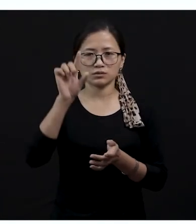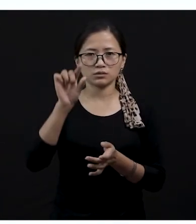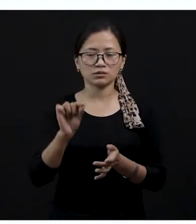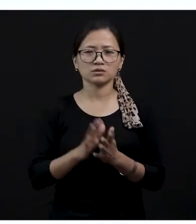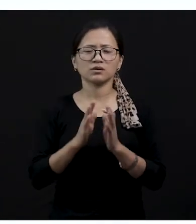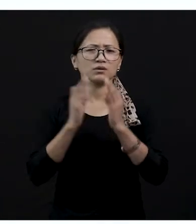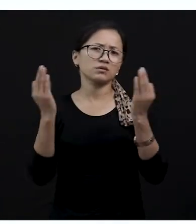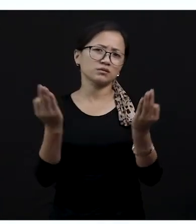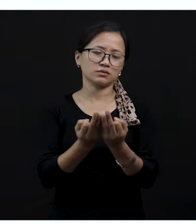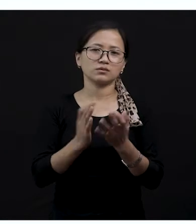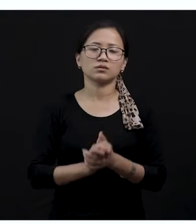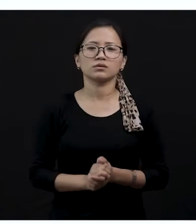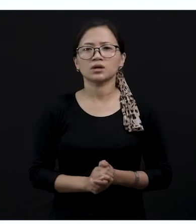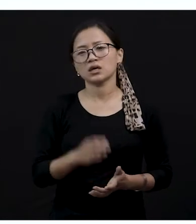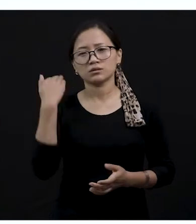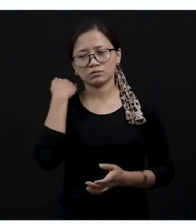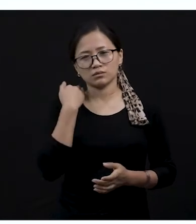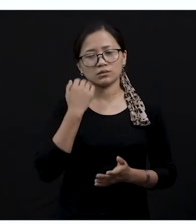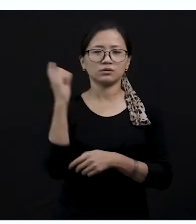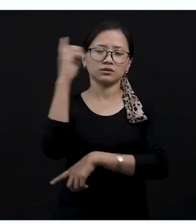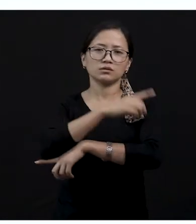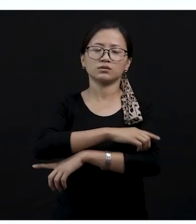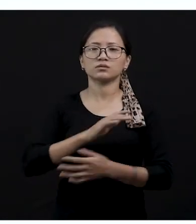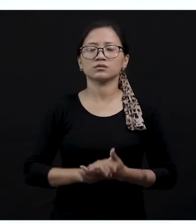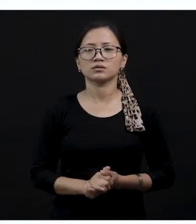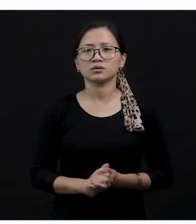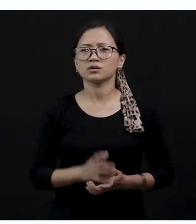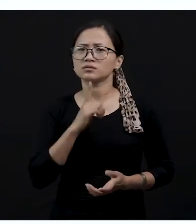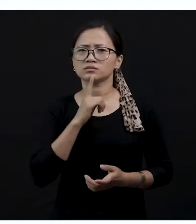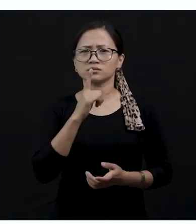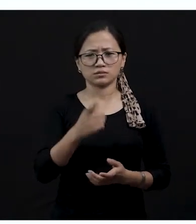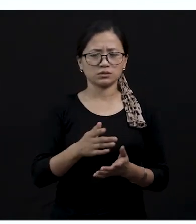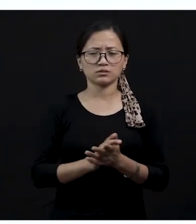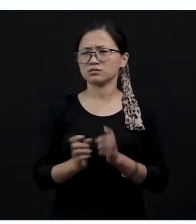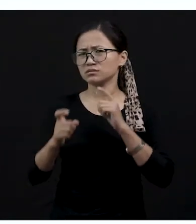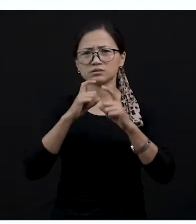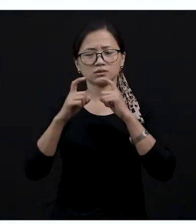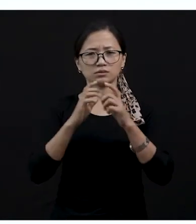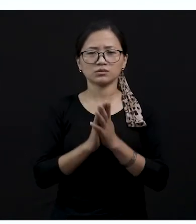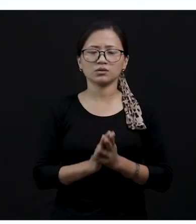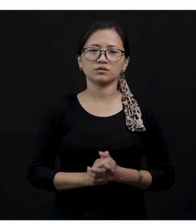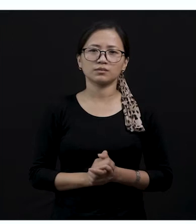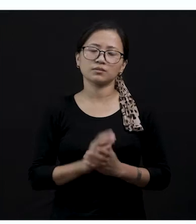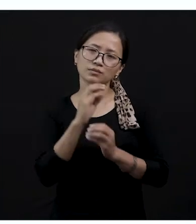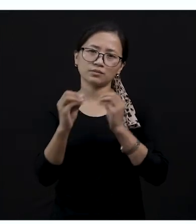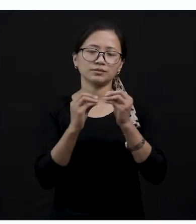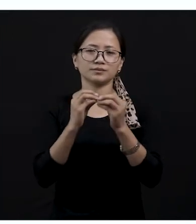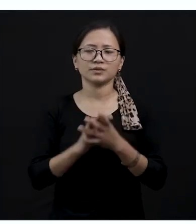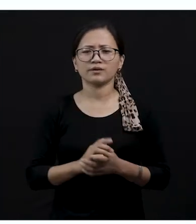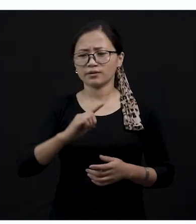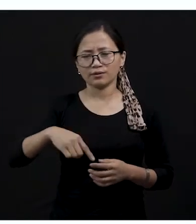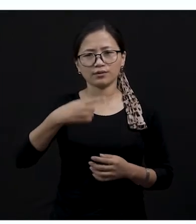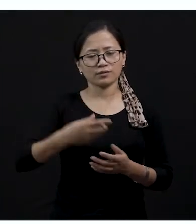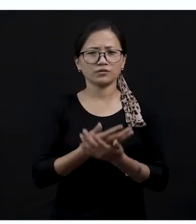they have nothing to do. It was a boring day and they have also nothing to say, nothing to discuss, nothing to talk about. So everything